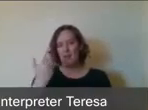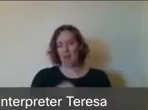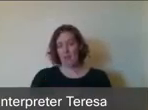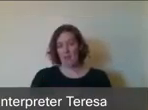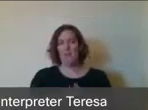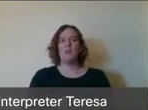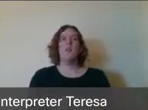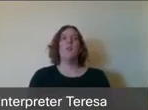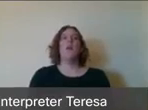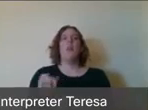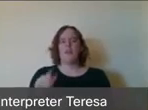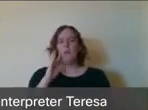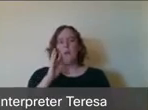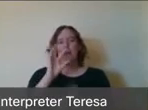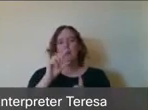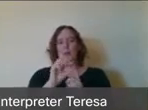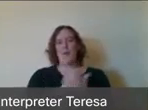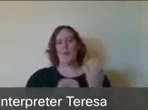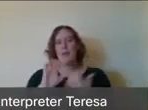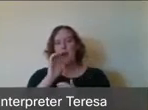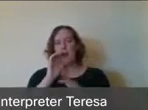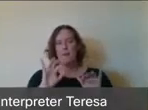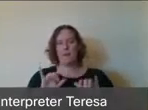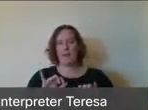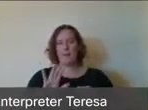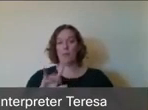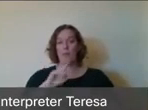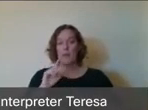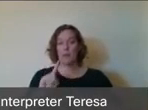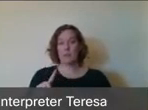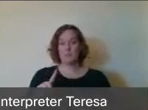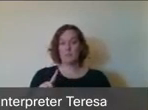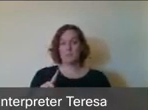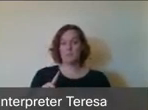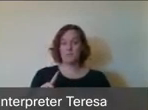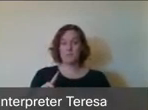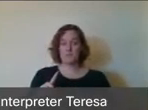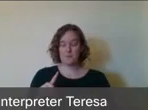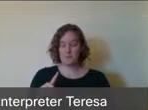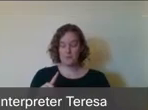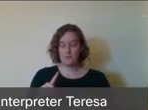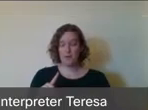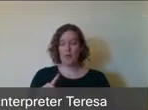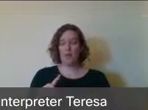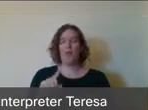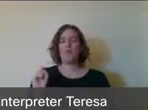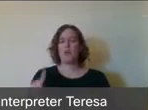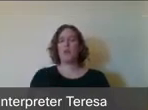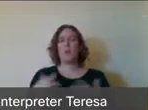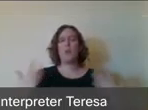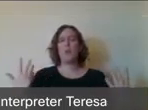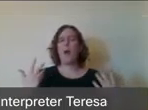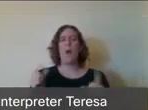this one is gonna be a word cloud. You're gonna type in your answer. The question is, what word